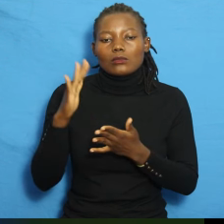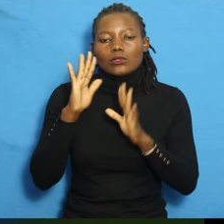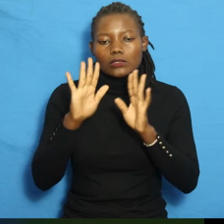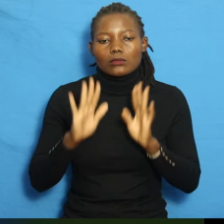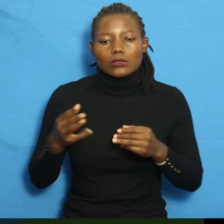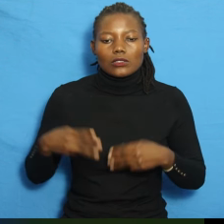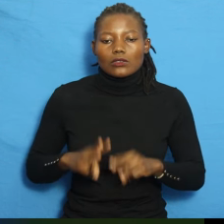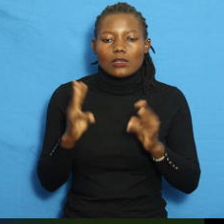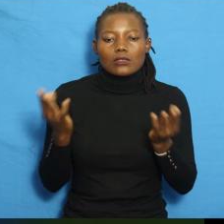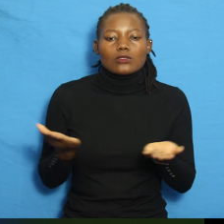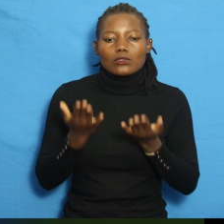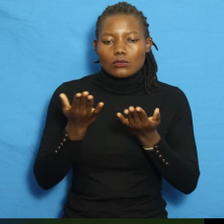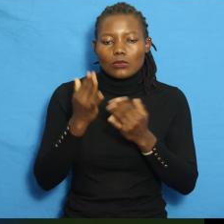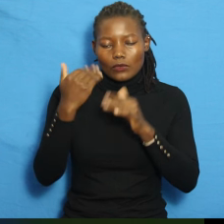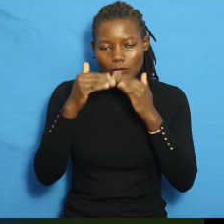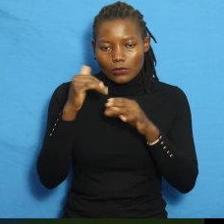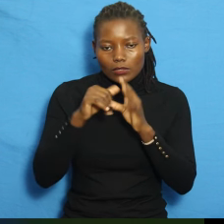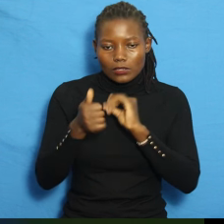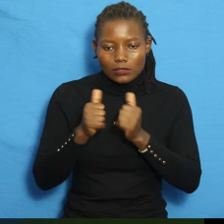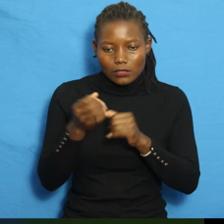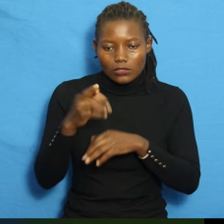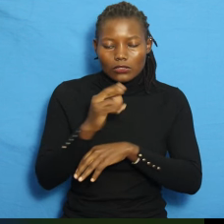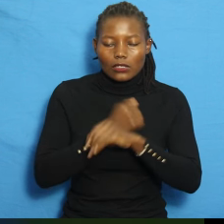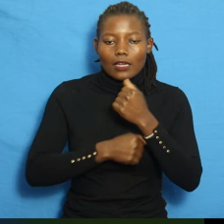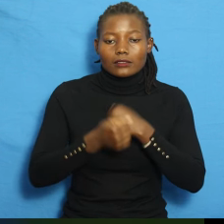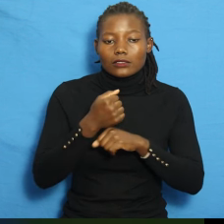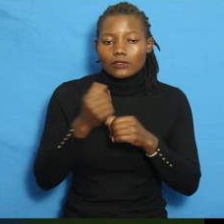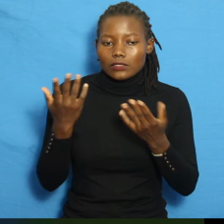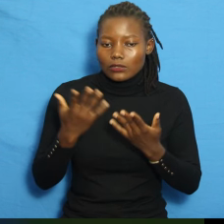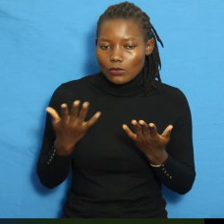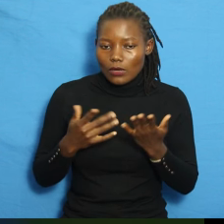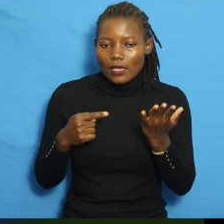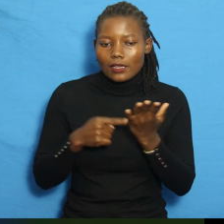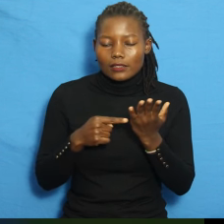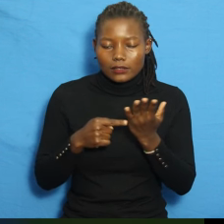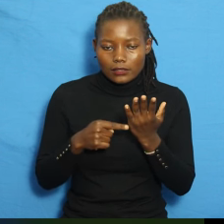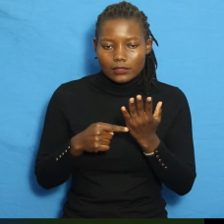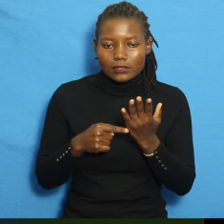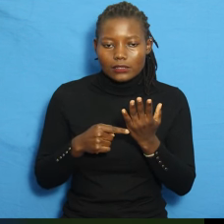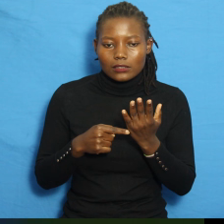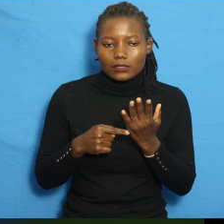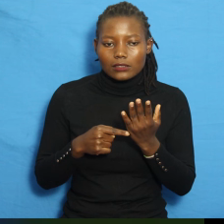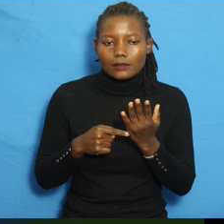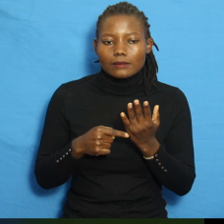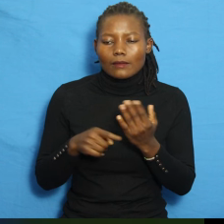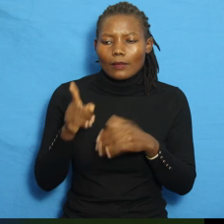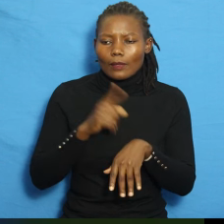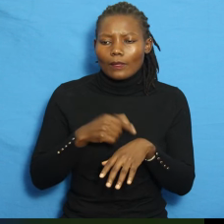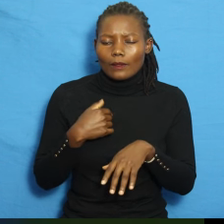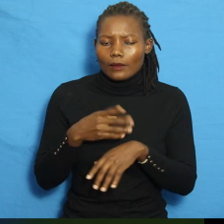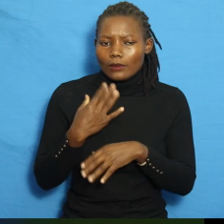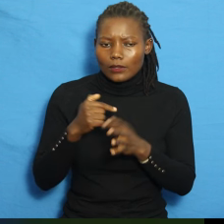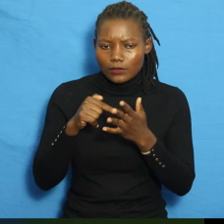in improving performance in our sports or activities where technique is dominant. And I want to emphasize